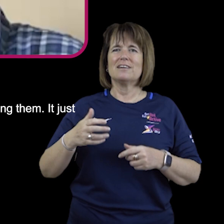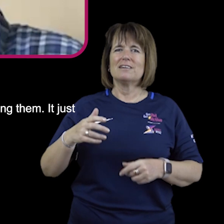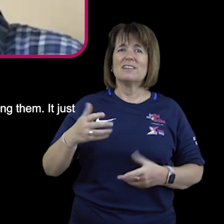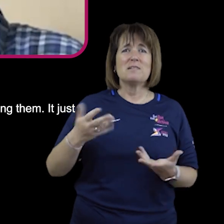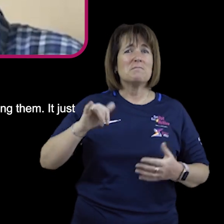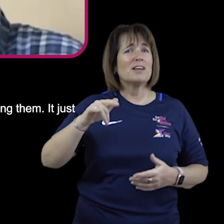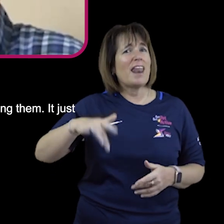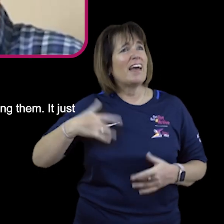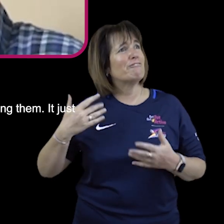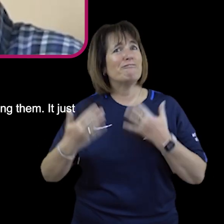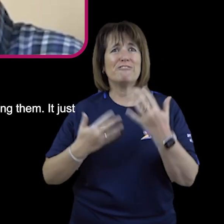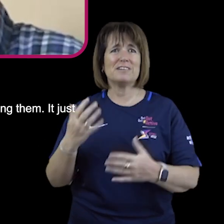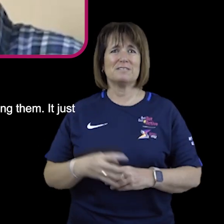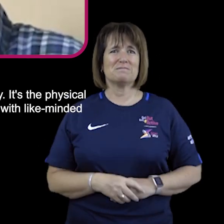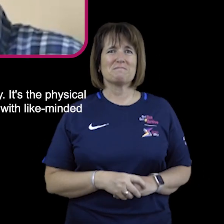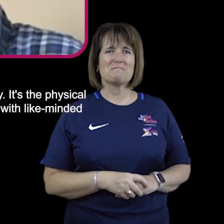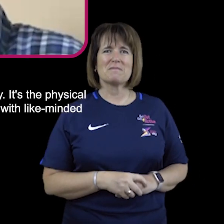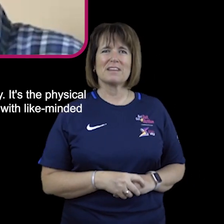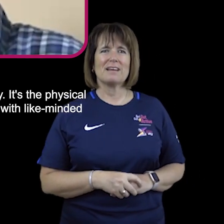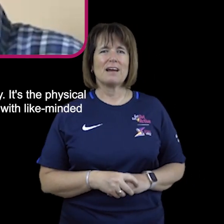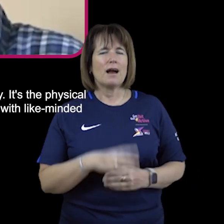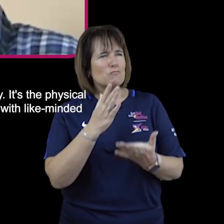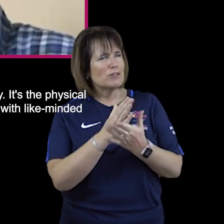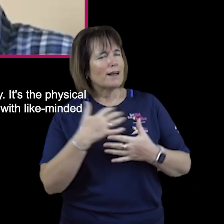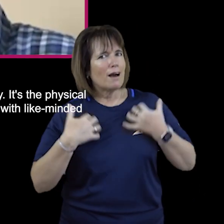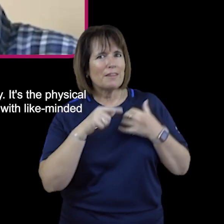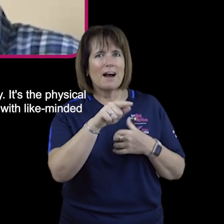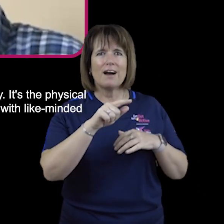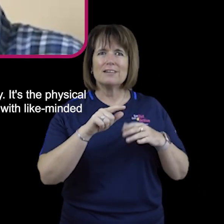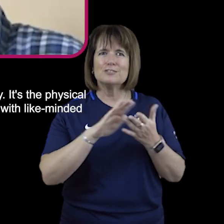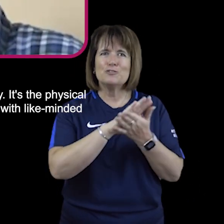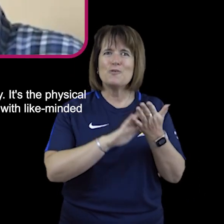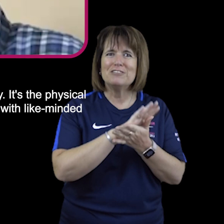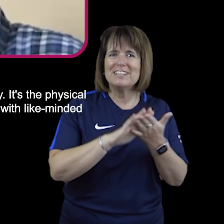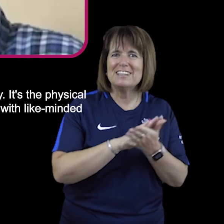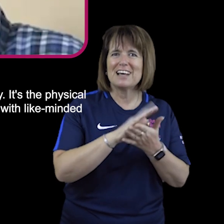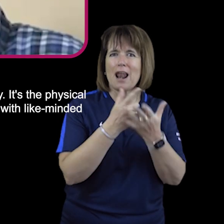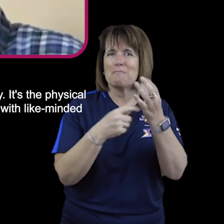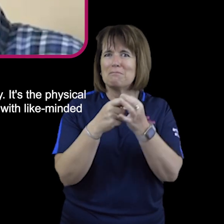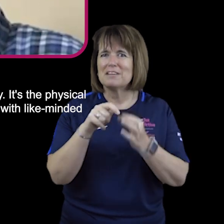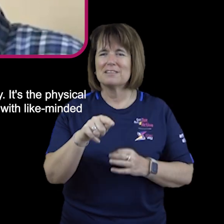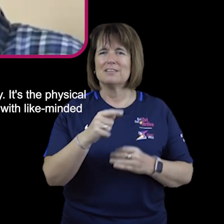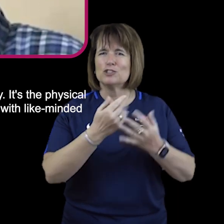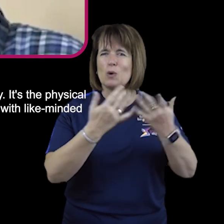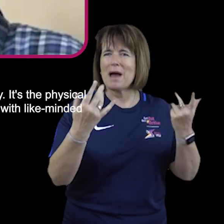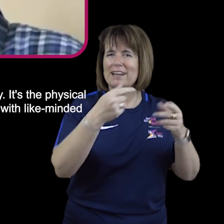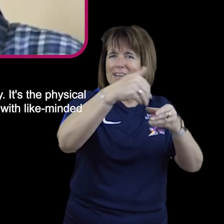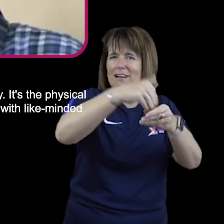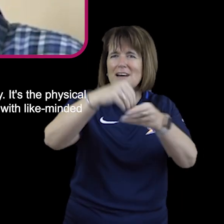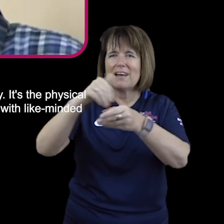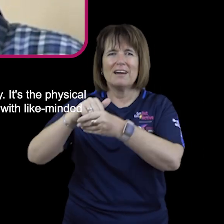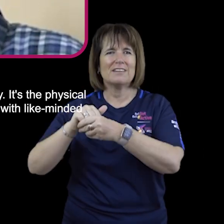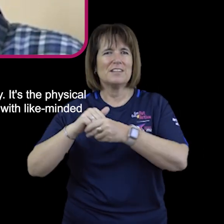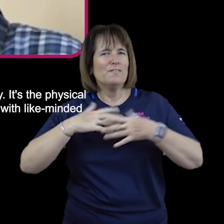up, made you think there is life, isn't it? Yeah, without question. Yeah. I mean, I'm fascinated by this whole